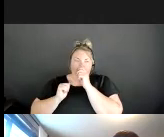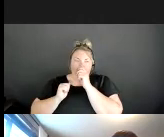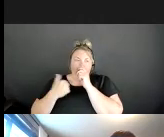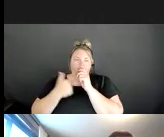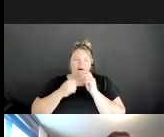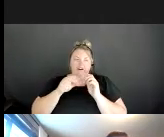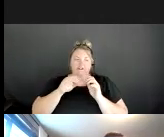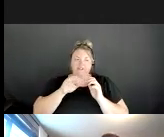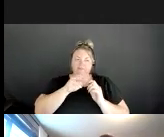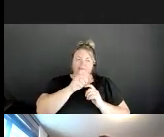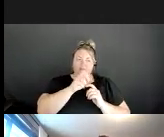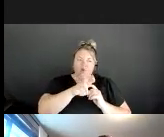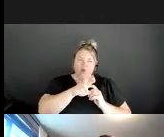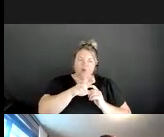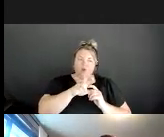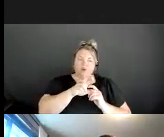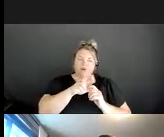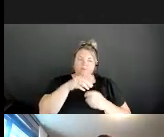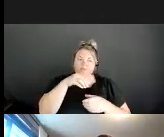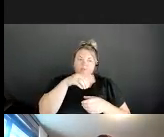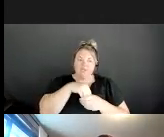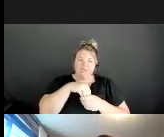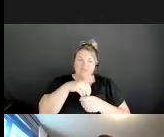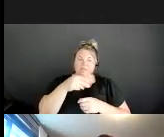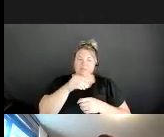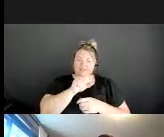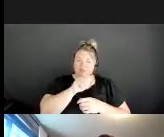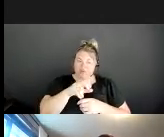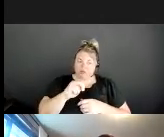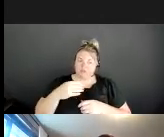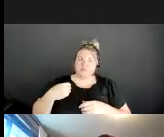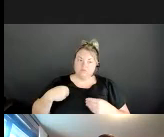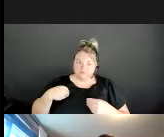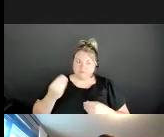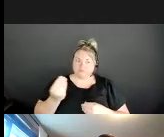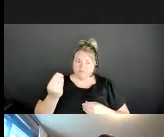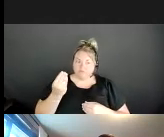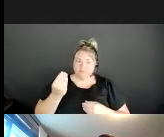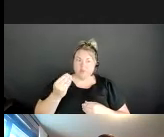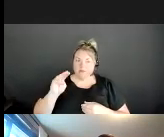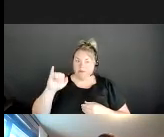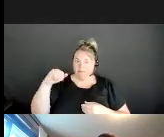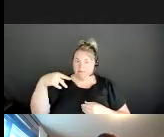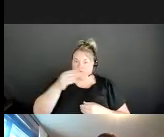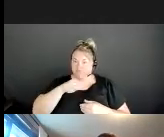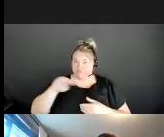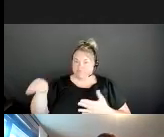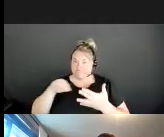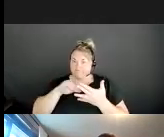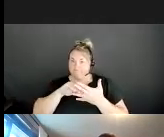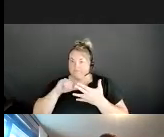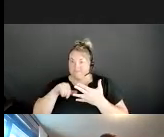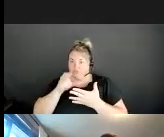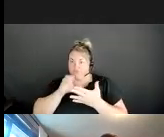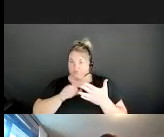minor in possession, or MIP, to this particular chapter. It sits somewhere right in the middle of it. And one of the other